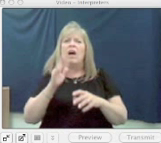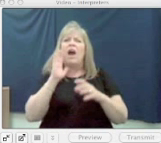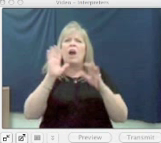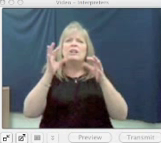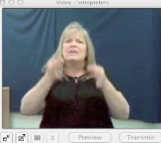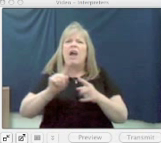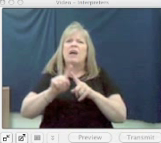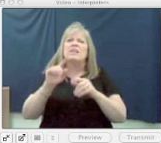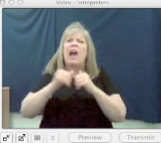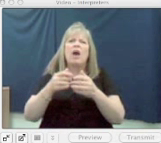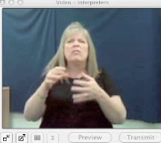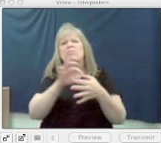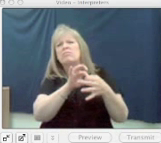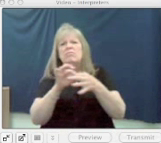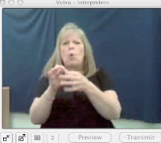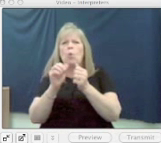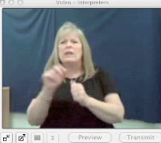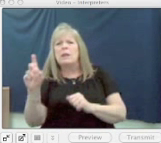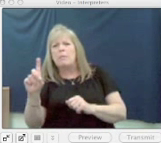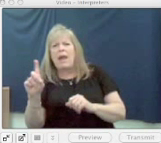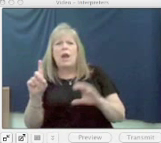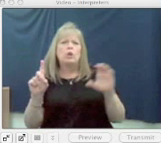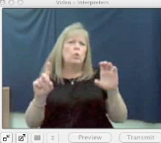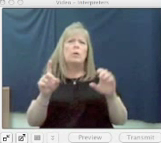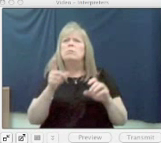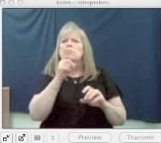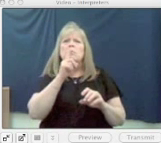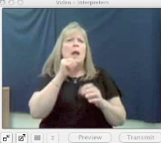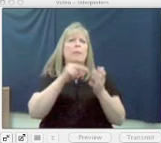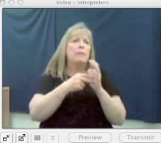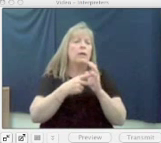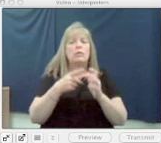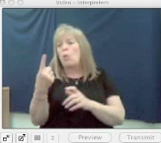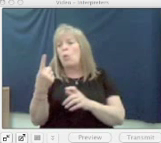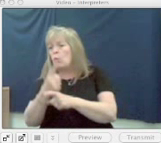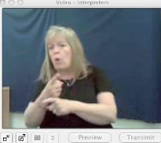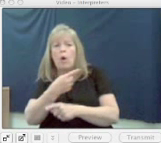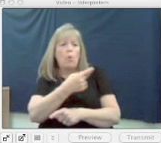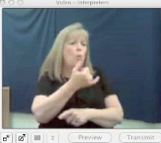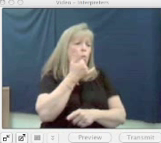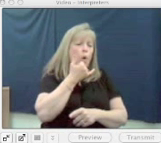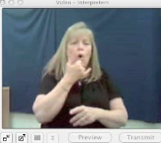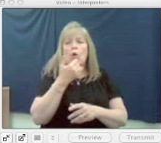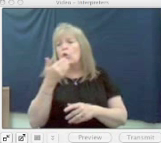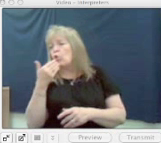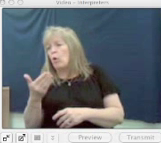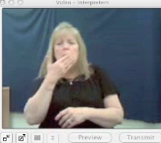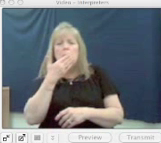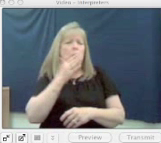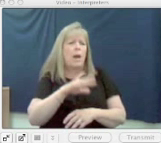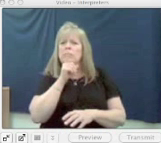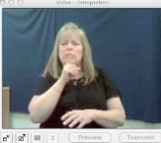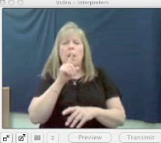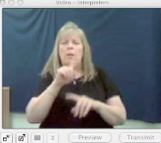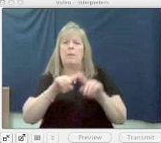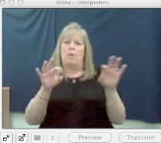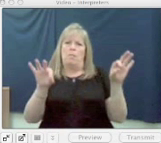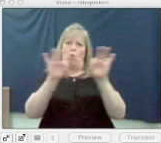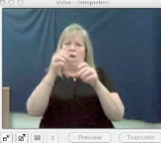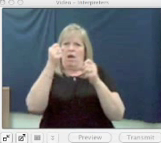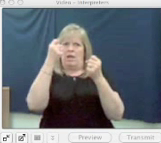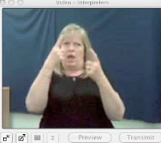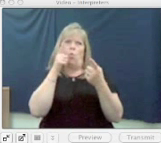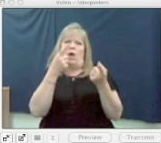right or wrong, good or bad, but really understanding and appreciating the consequences, the interplay